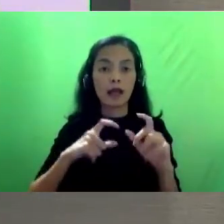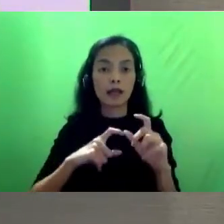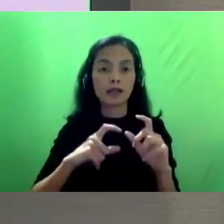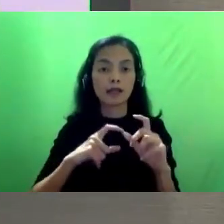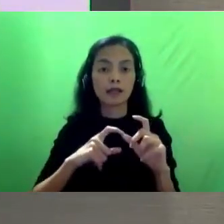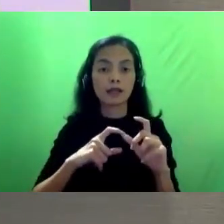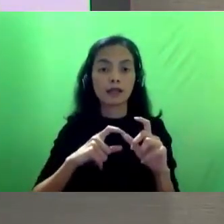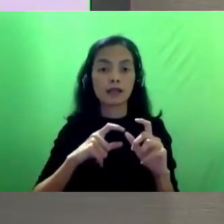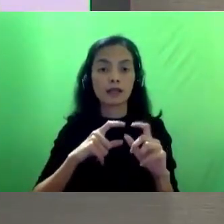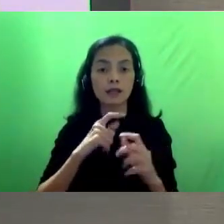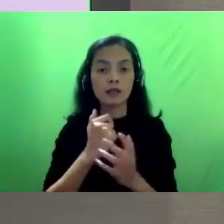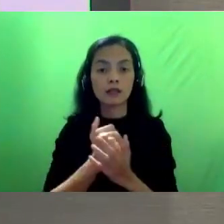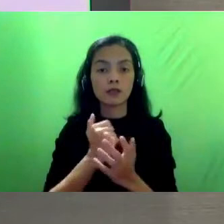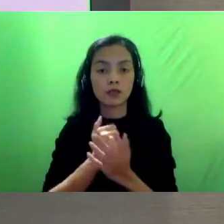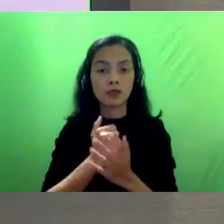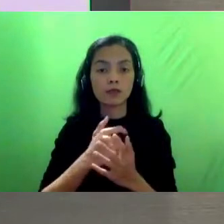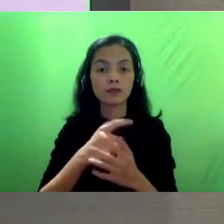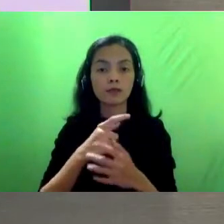direct enumeration,